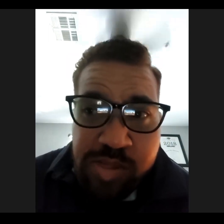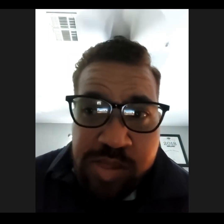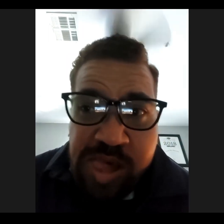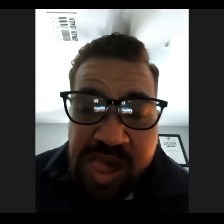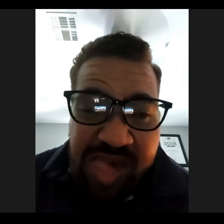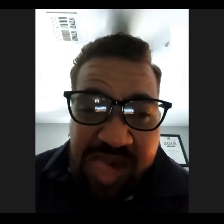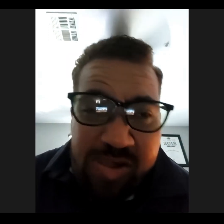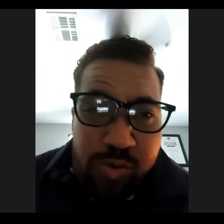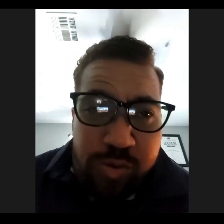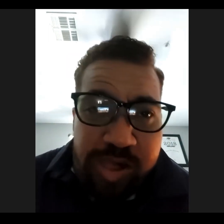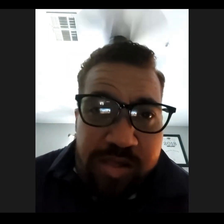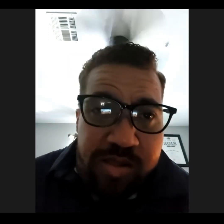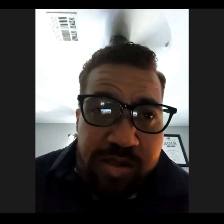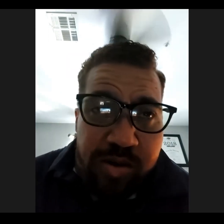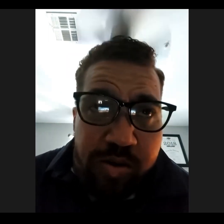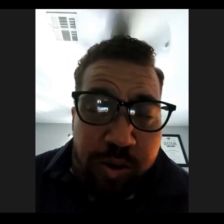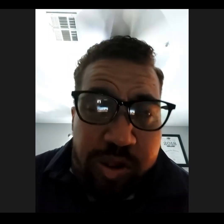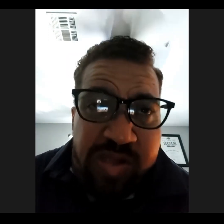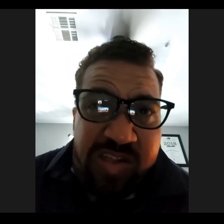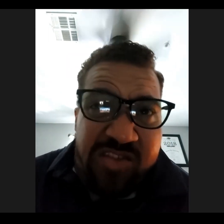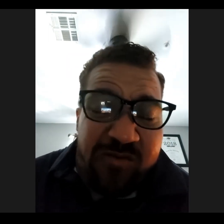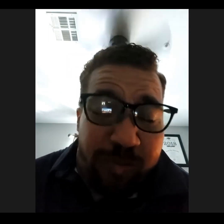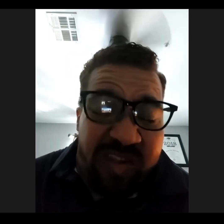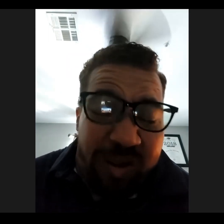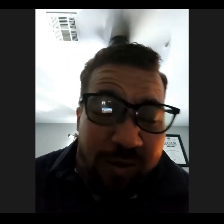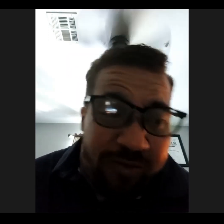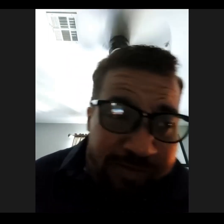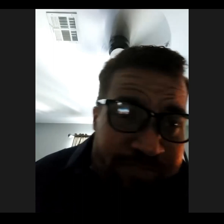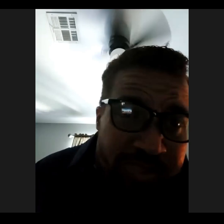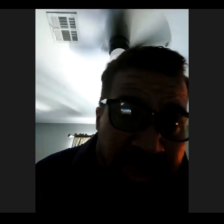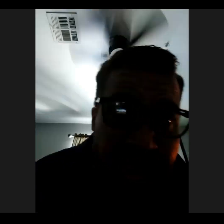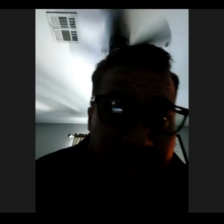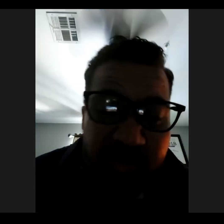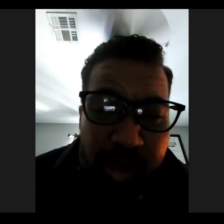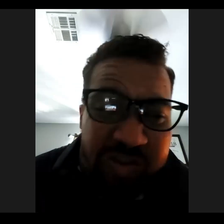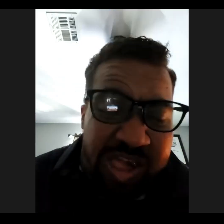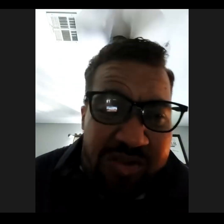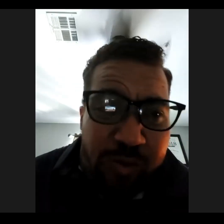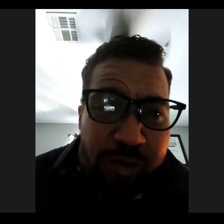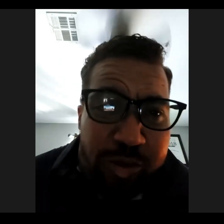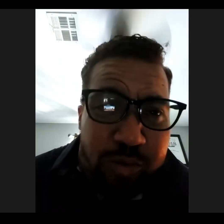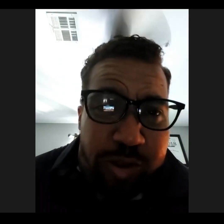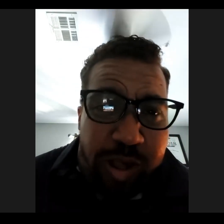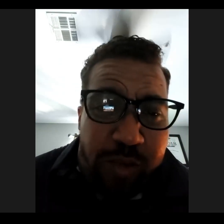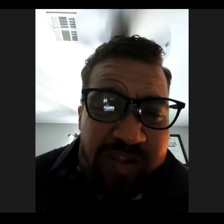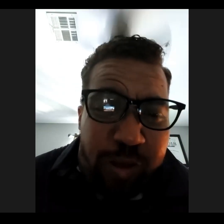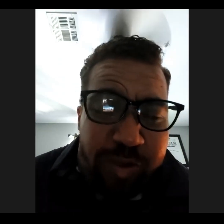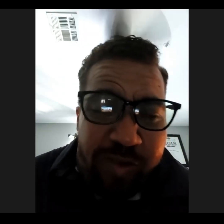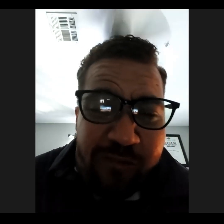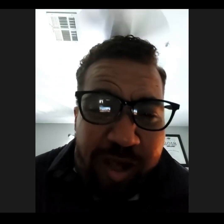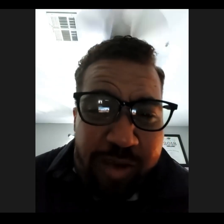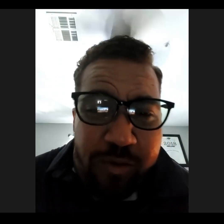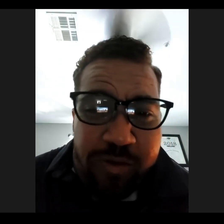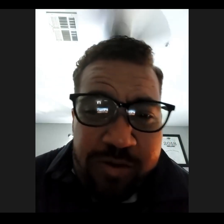adequate organization for myself. So I was hanging around Goodwill. I was helping